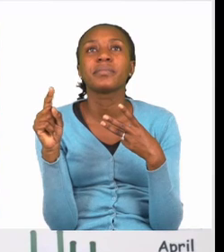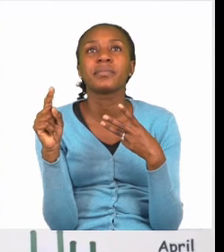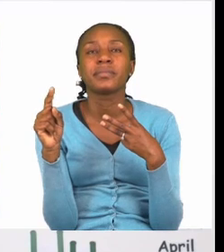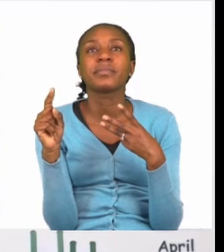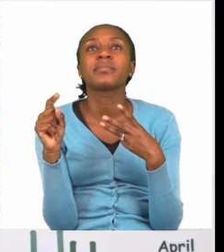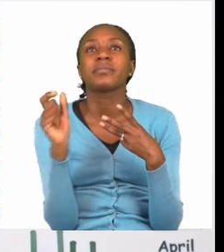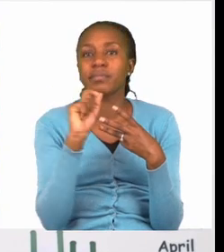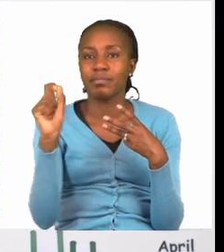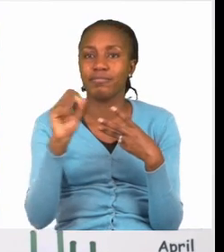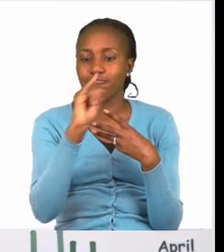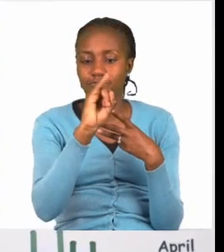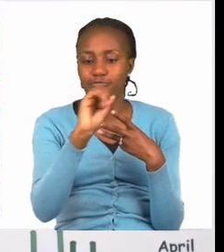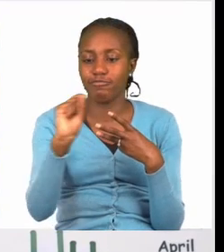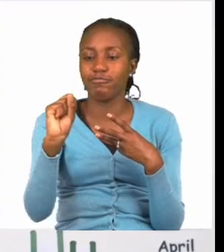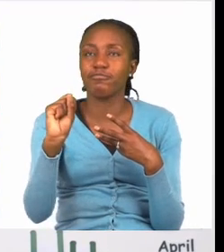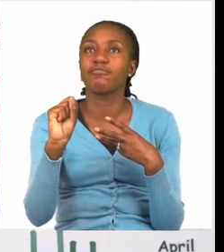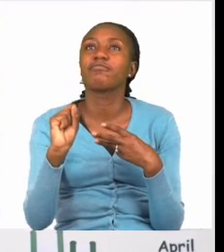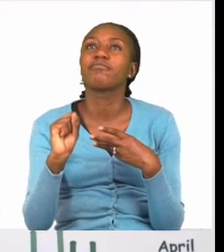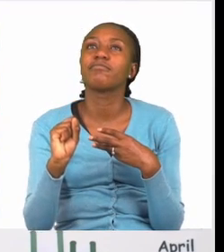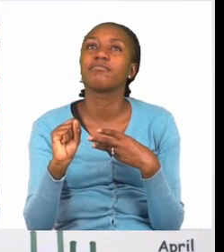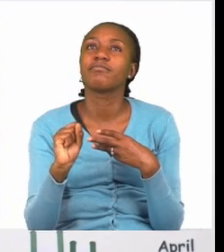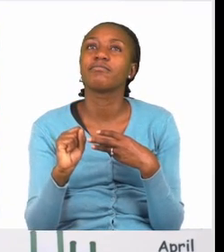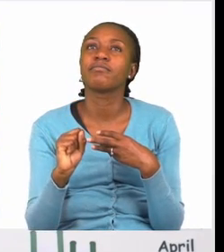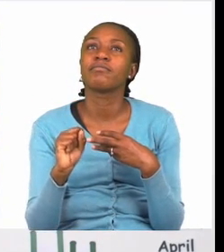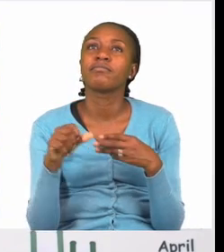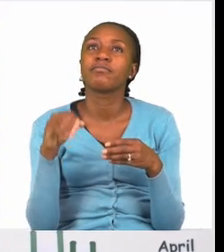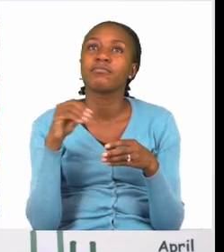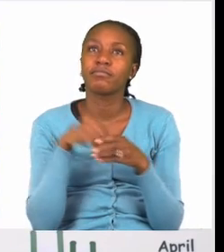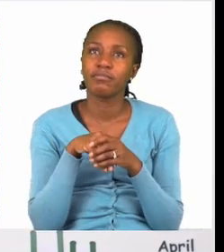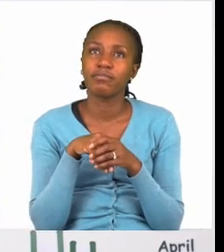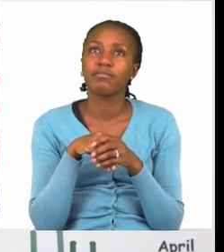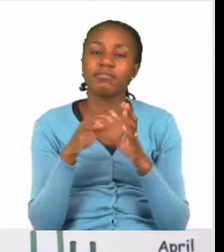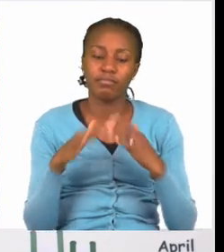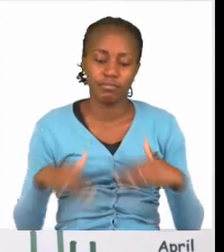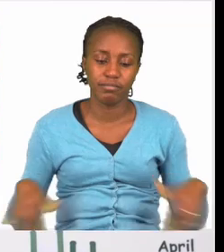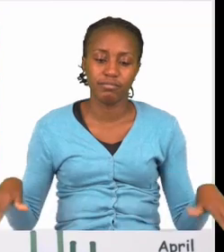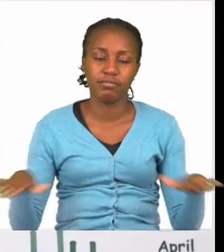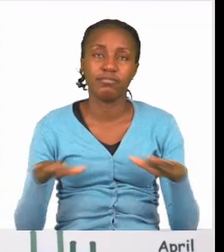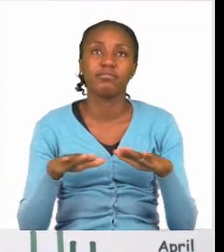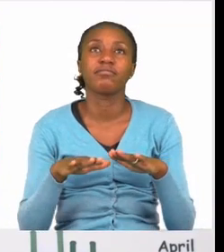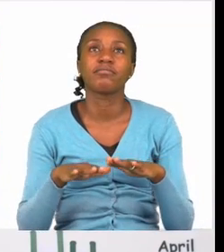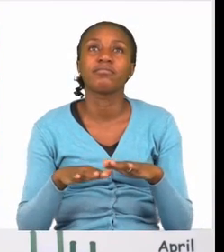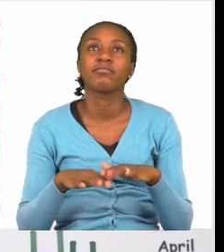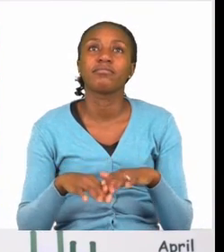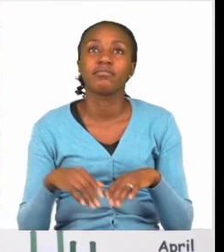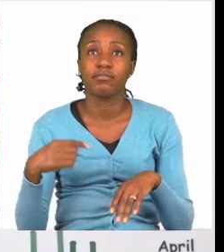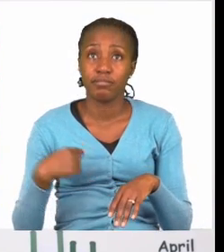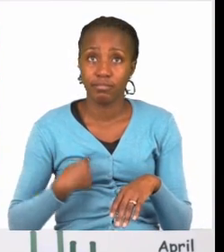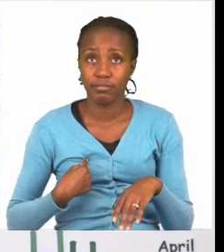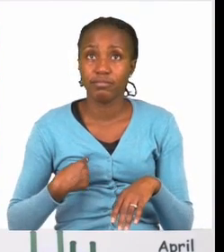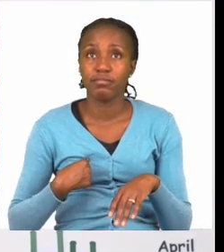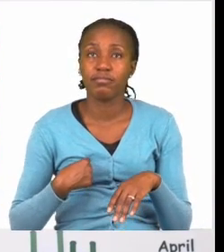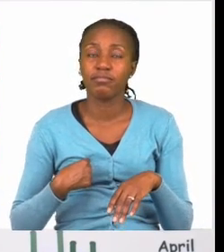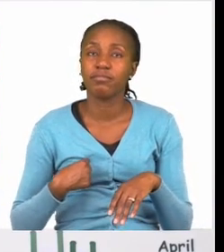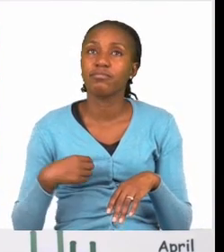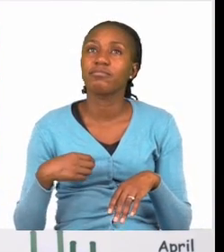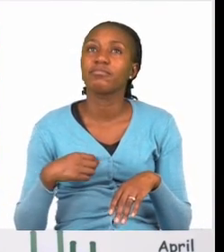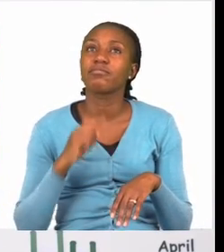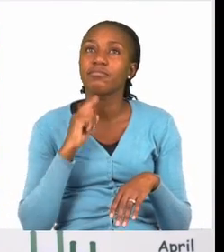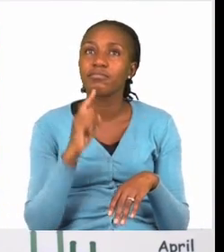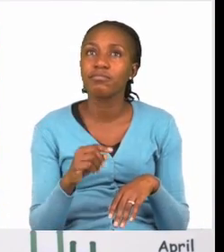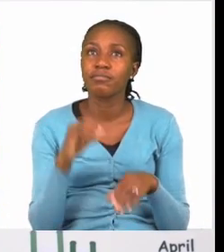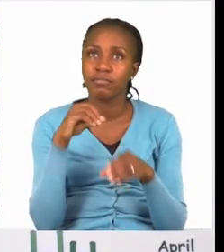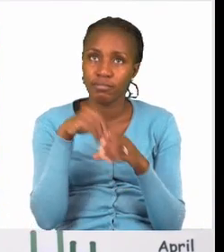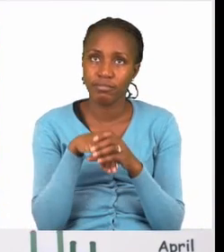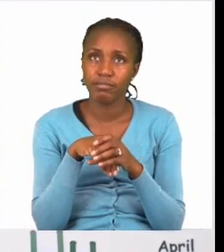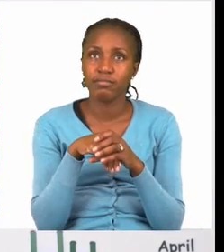ahead and we write the word is in here, and the sentence reads, he is in the